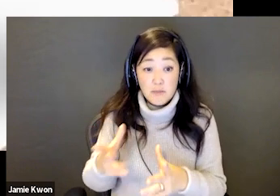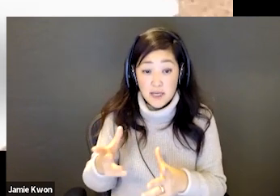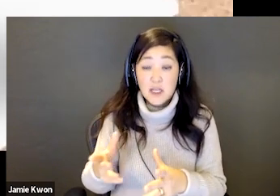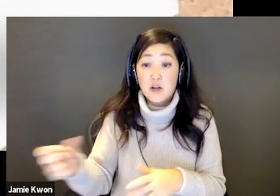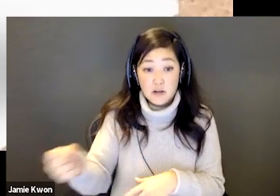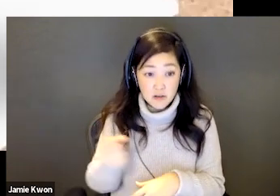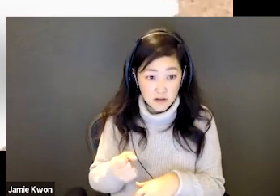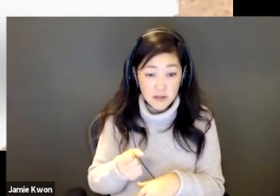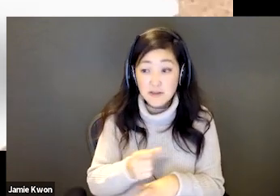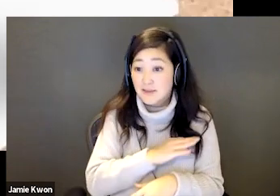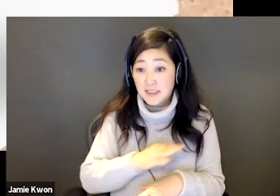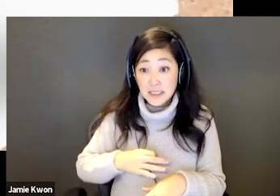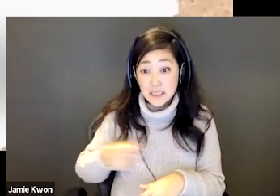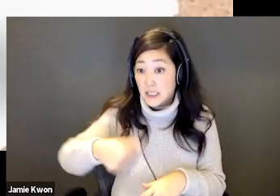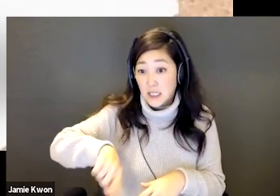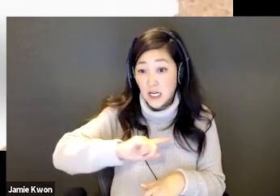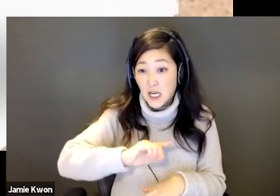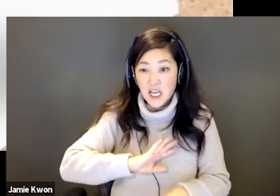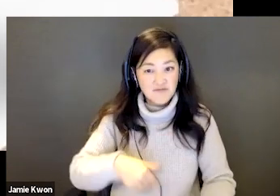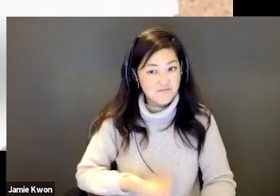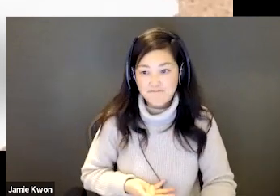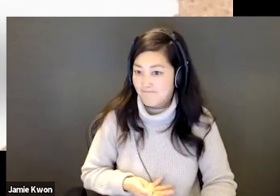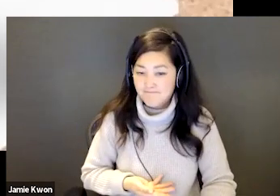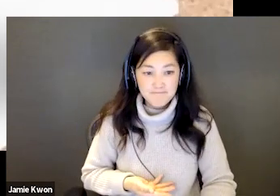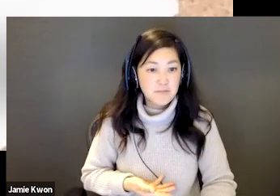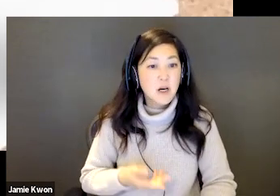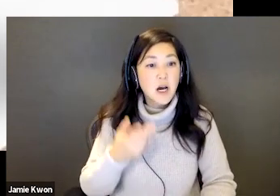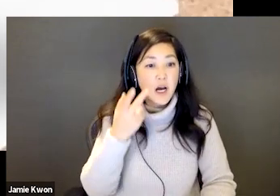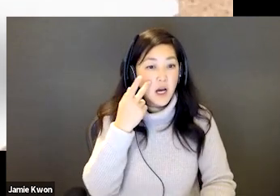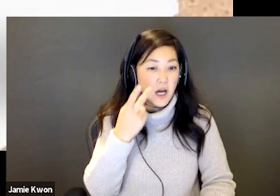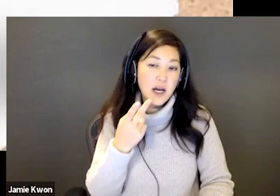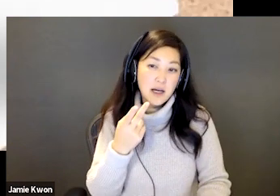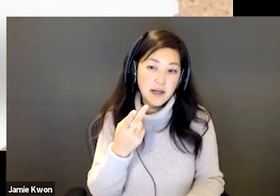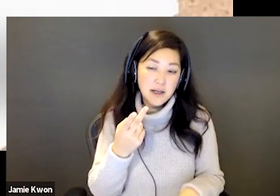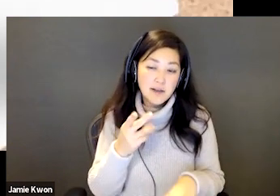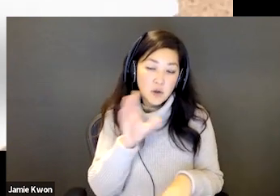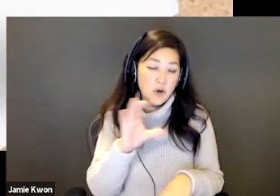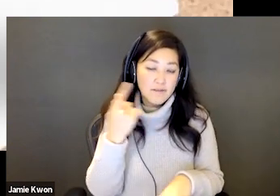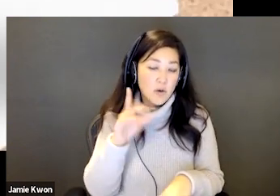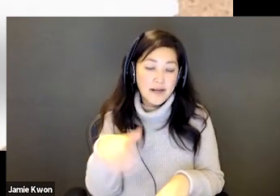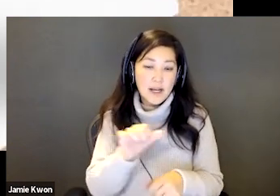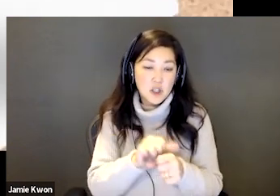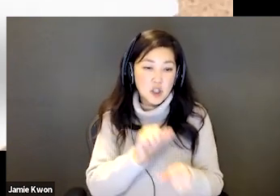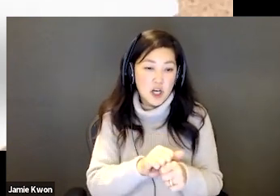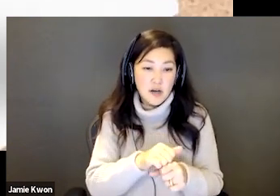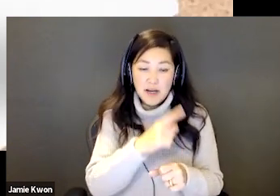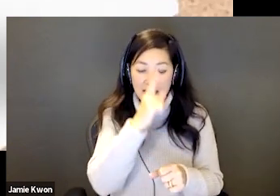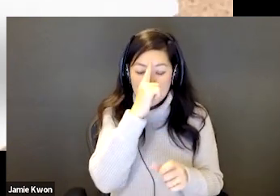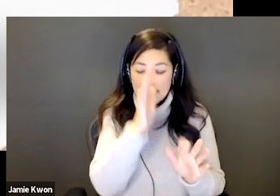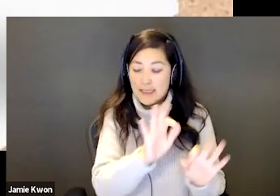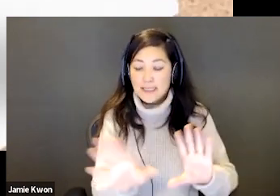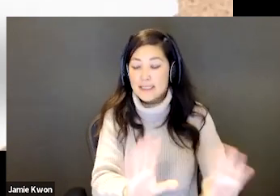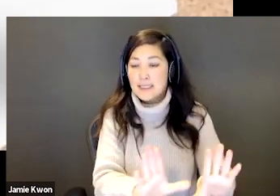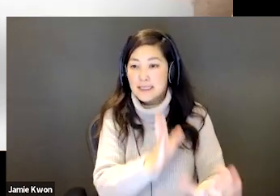Staff were unhappy. I sought a new job rather than having to go through another nightmare of upheaval and